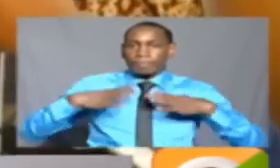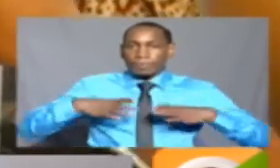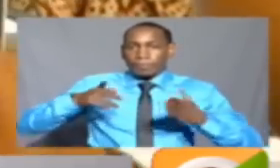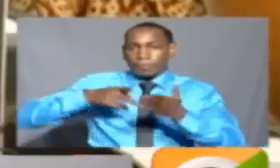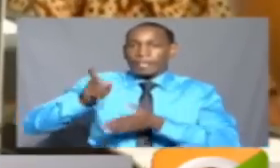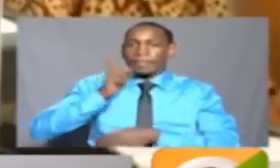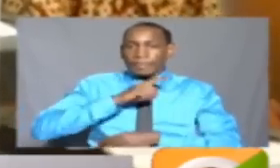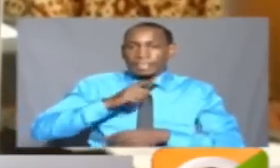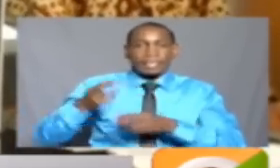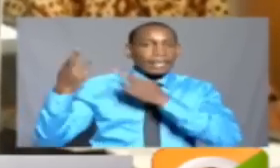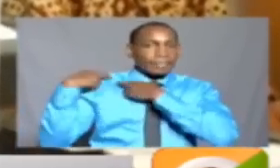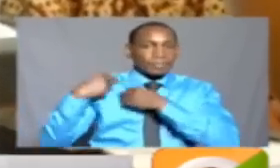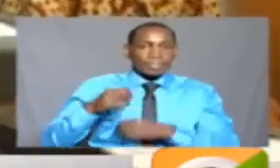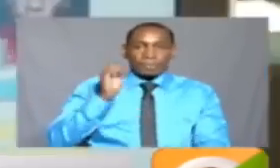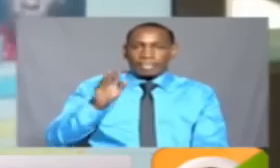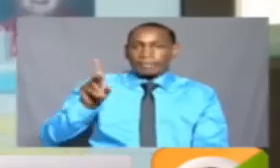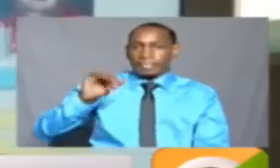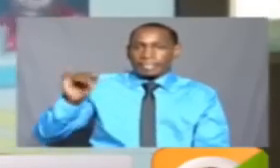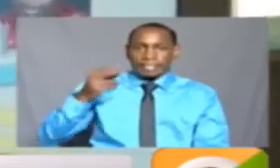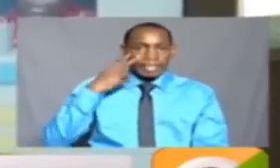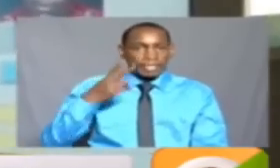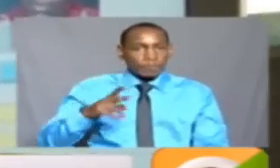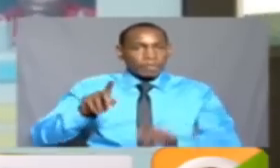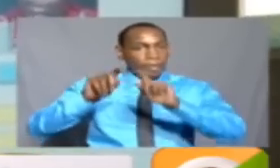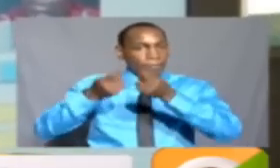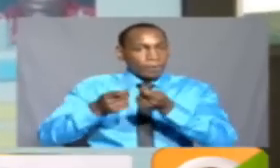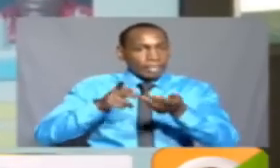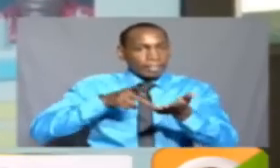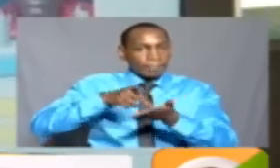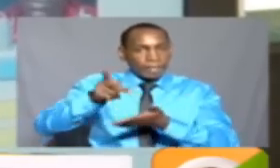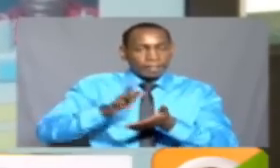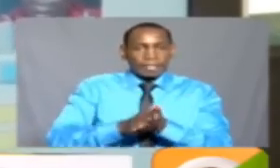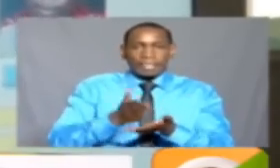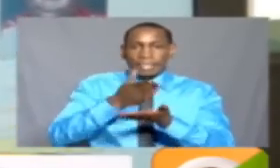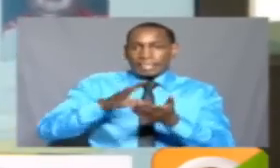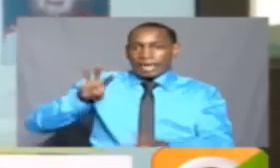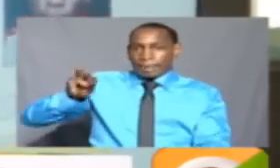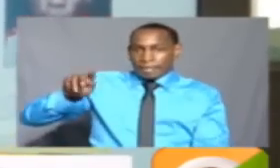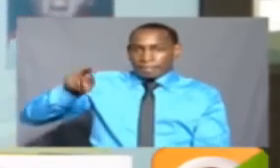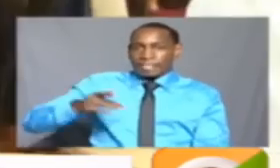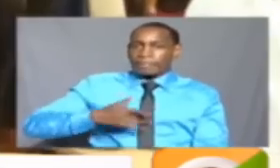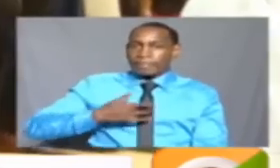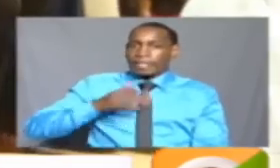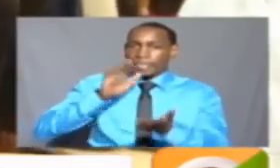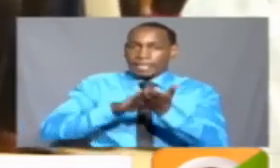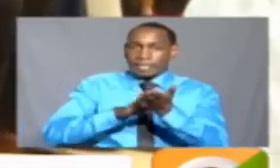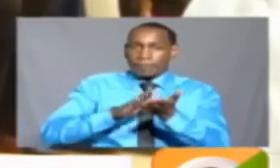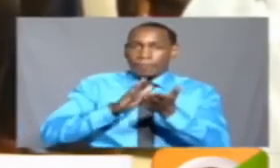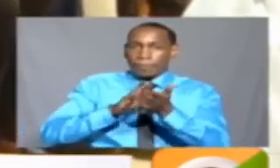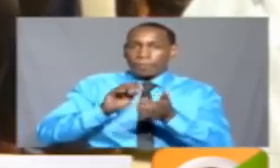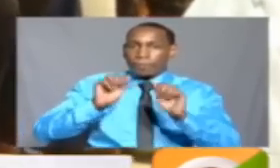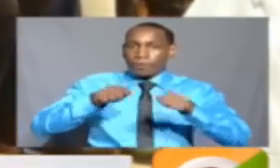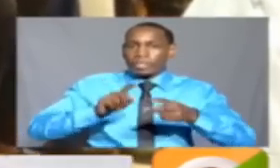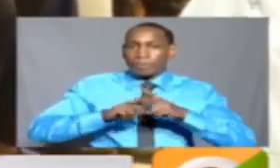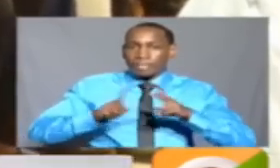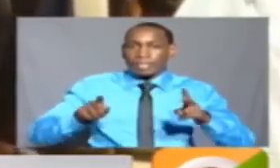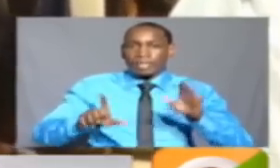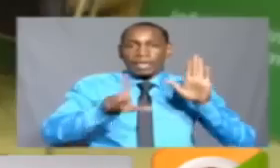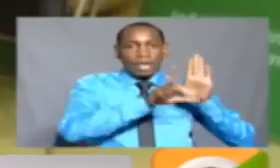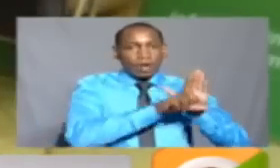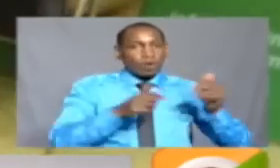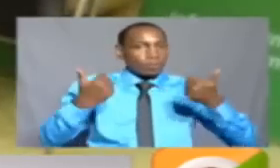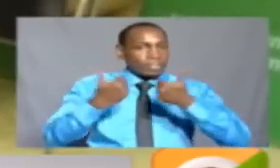personally liable if the DCI finds fault with the transactions. Some MPs, however, felt the recommendations could trigger a series of